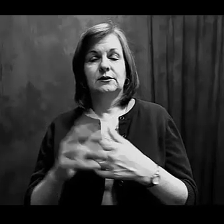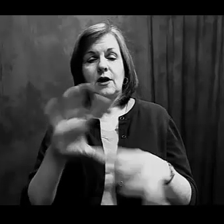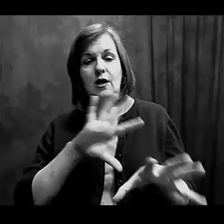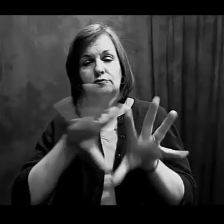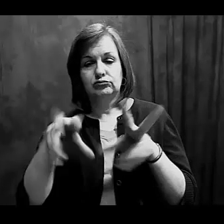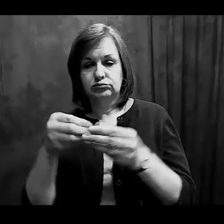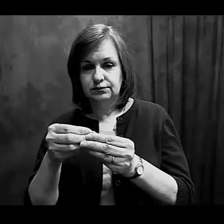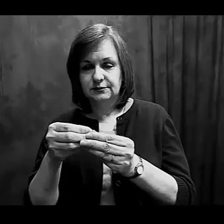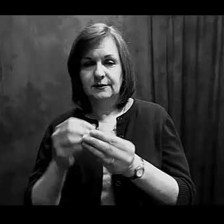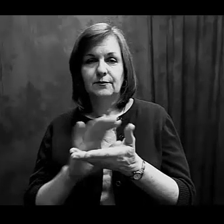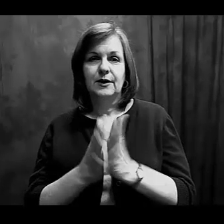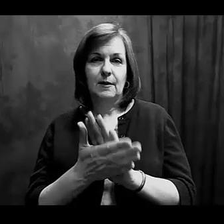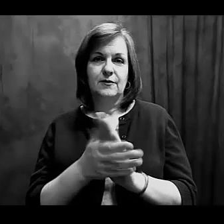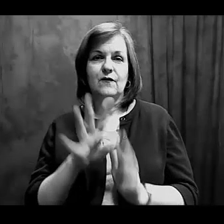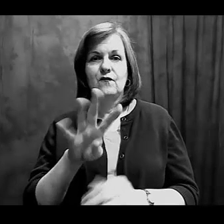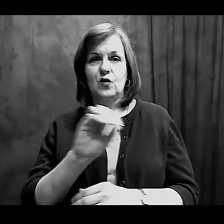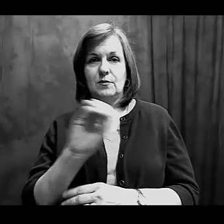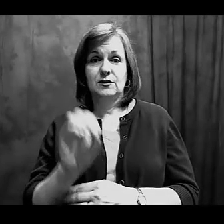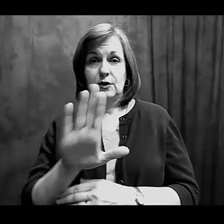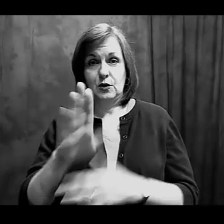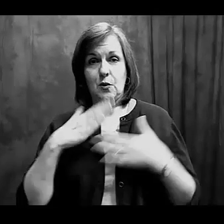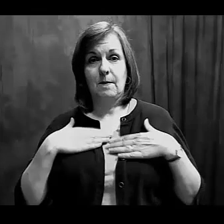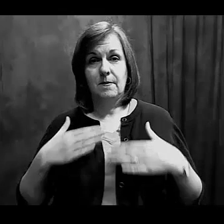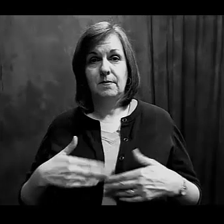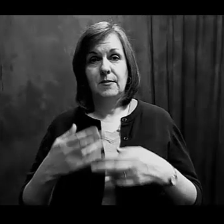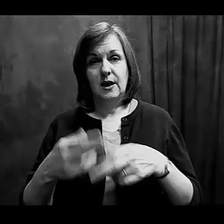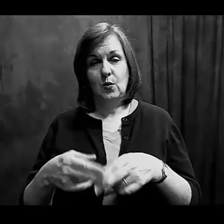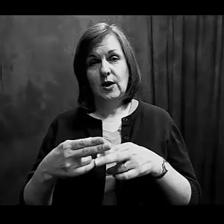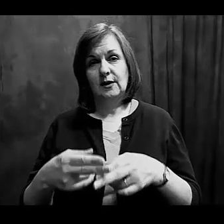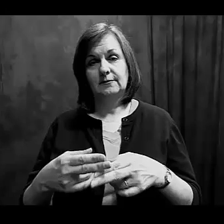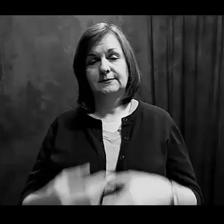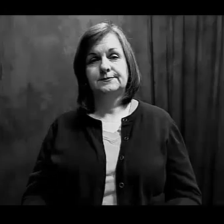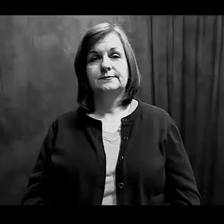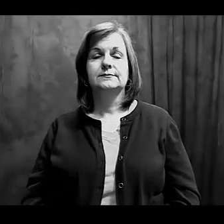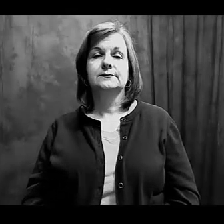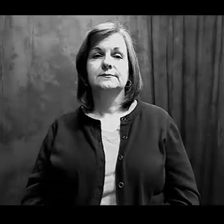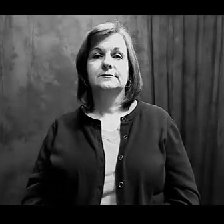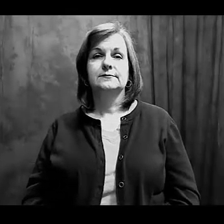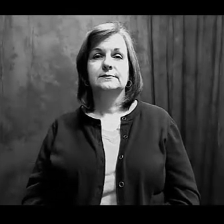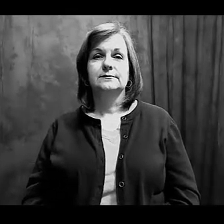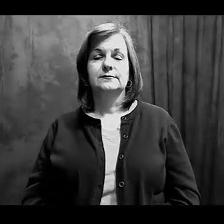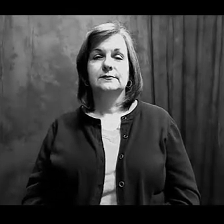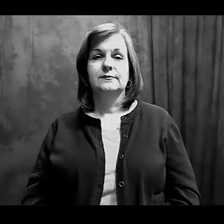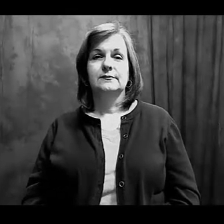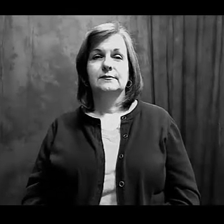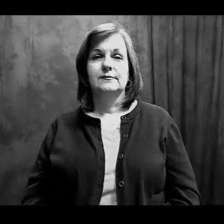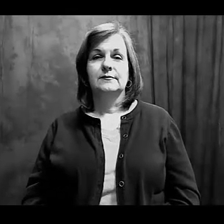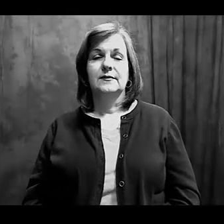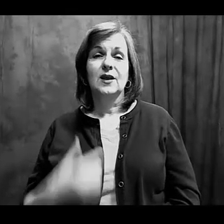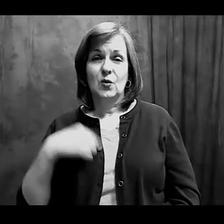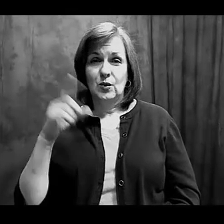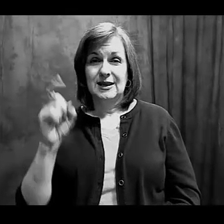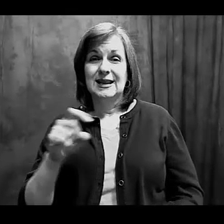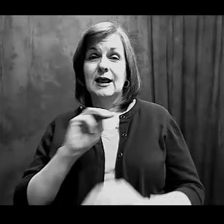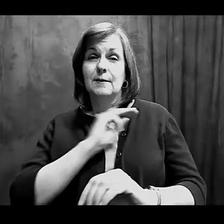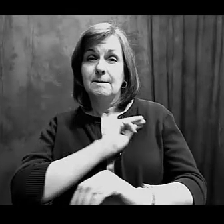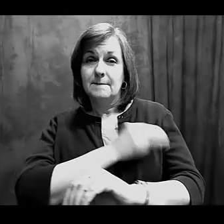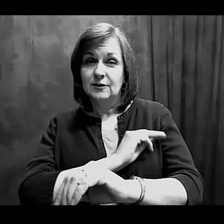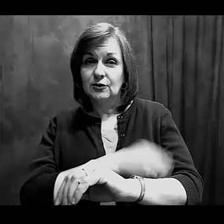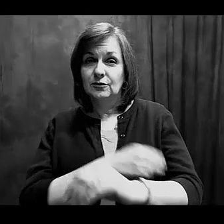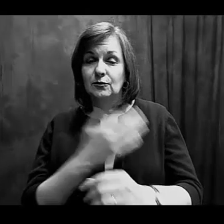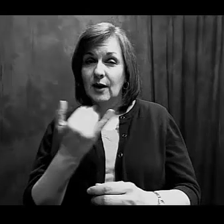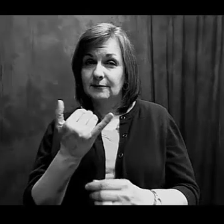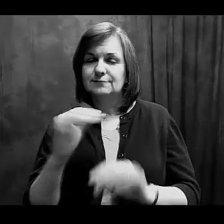nerve tissues. So all of that together makes up about 40% of your body weight. And what we need it for, of course, is to move